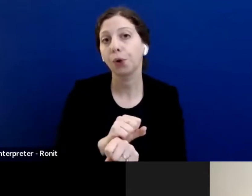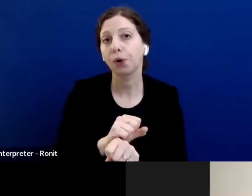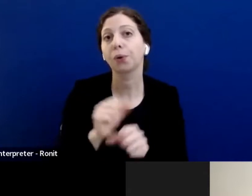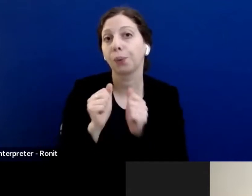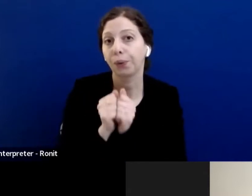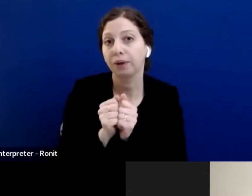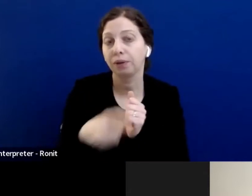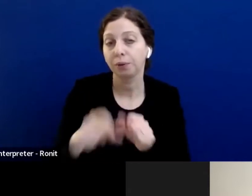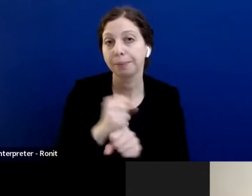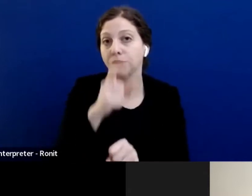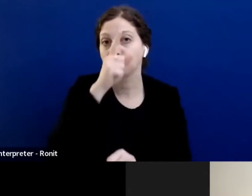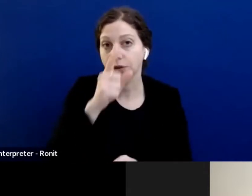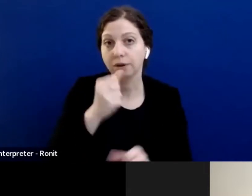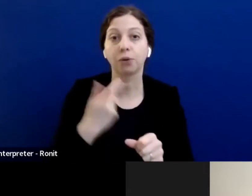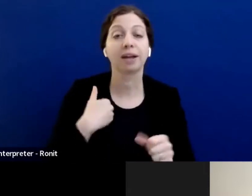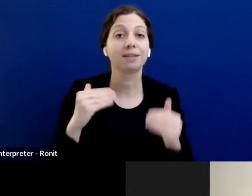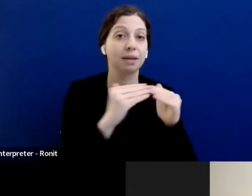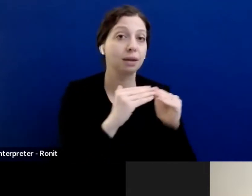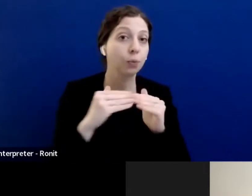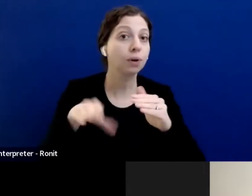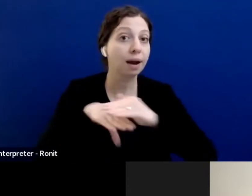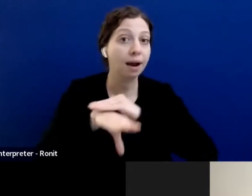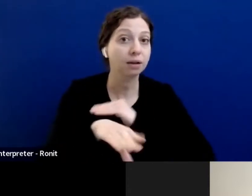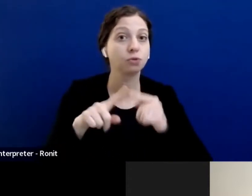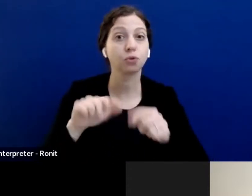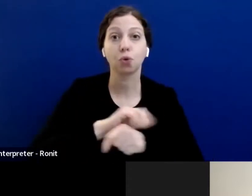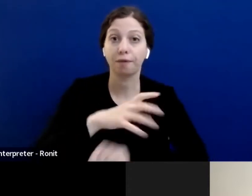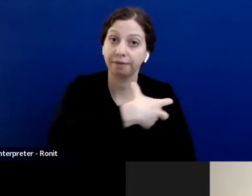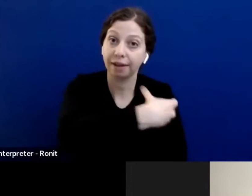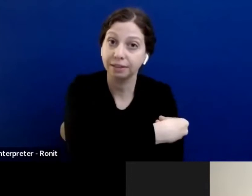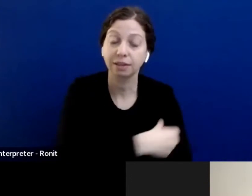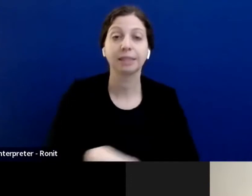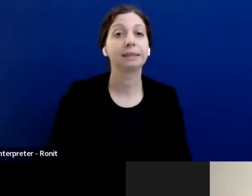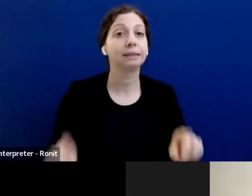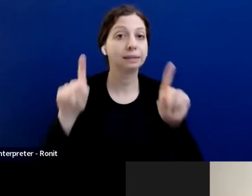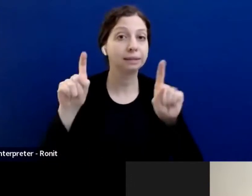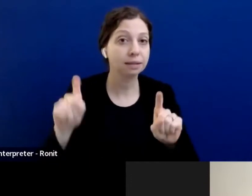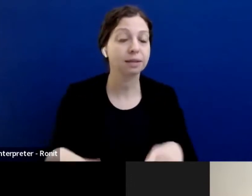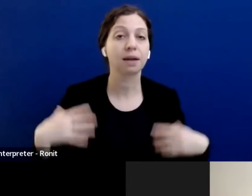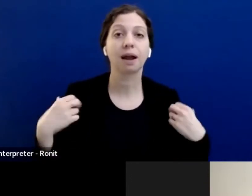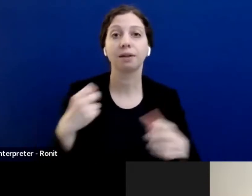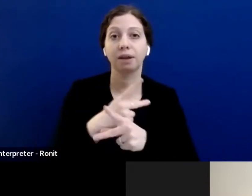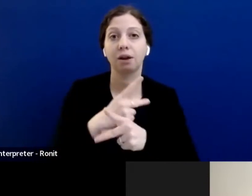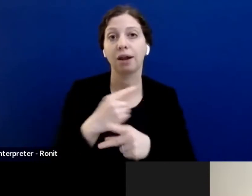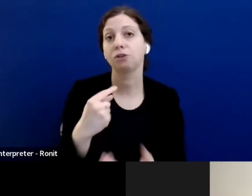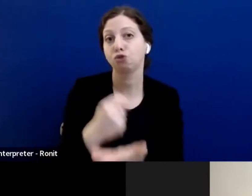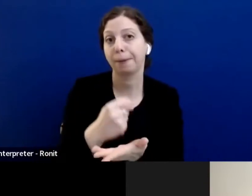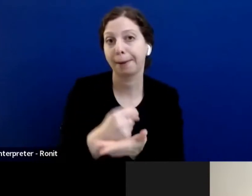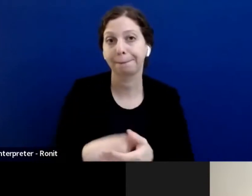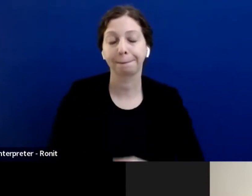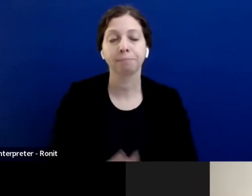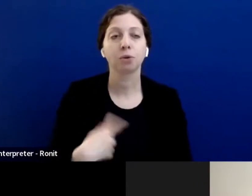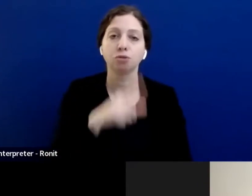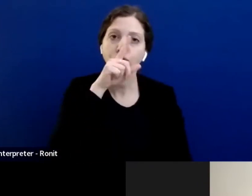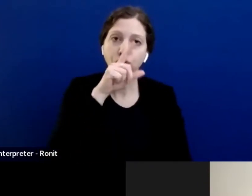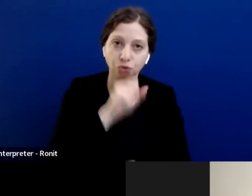ensure everyone has equal access to COVID vaccinations, testing, healthcare, and treatment. We truly